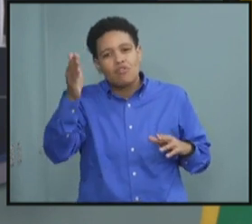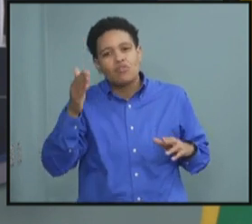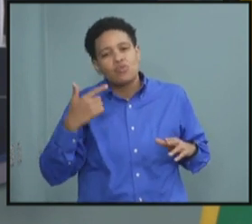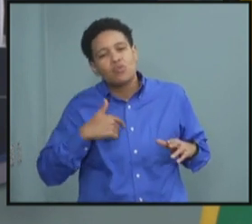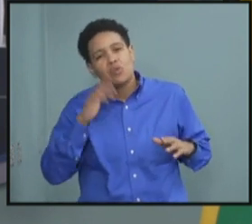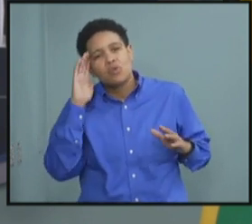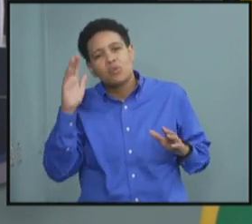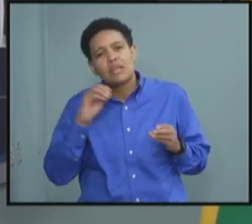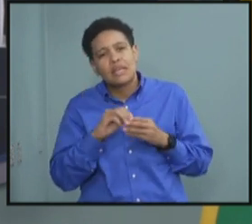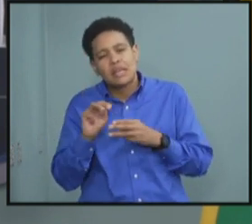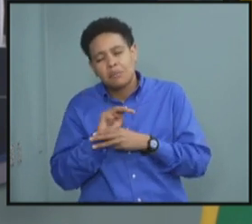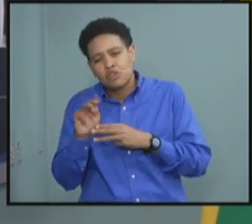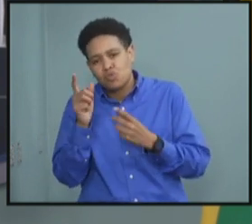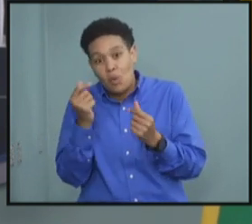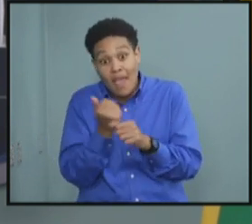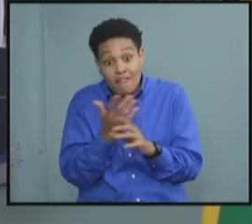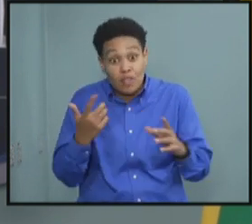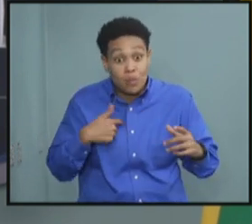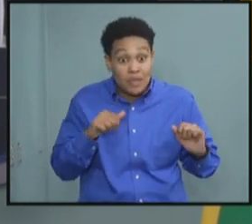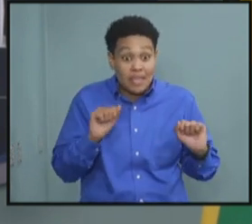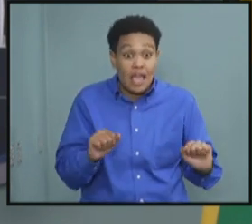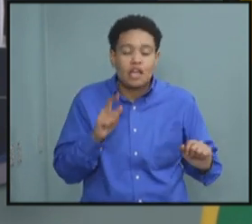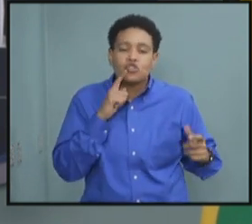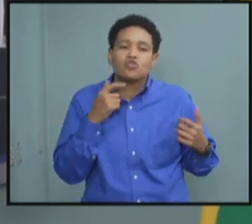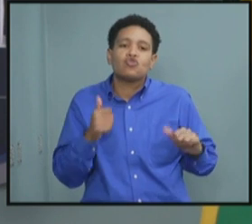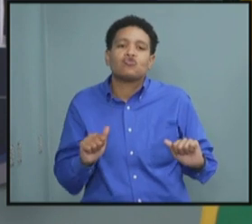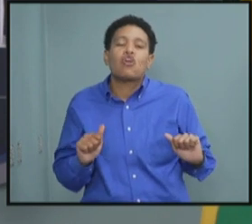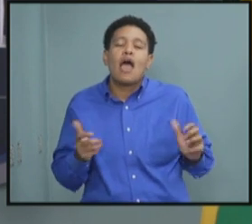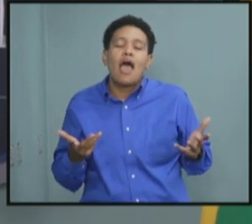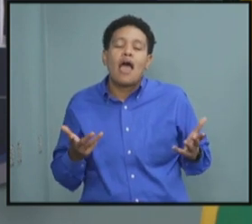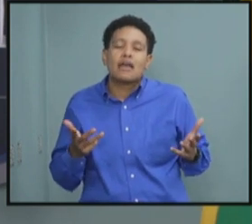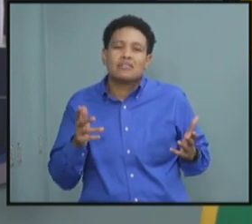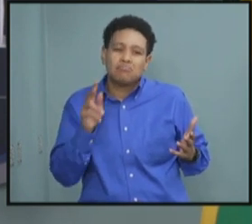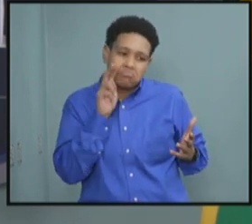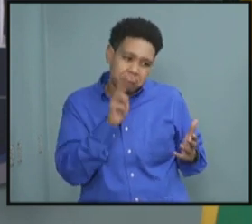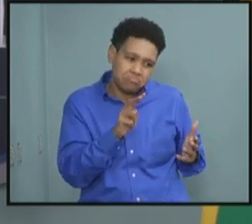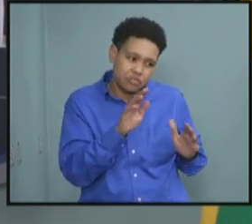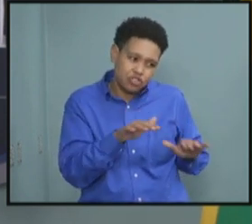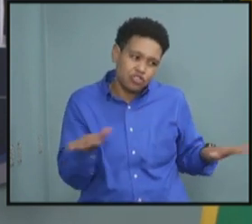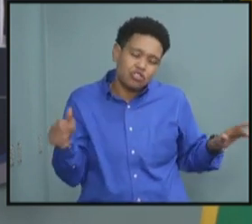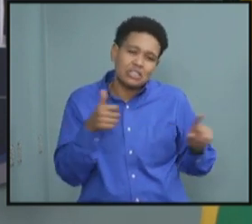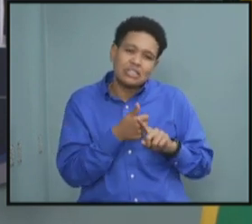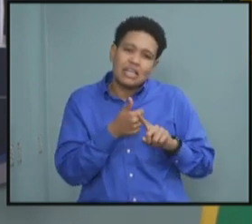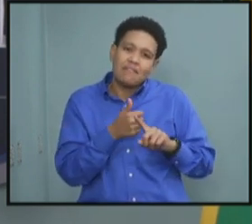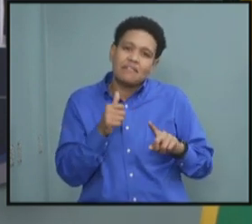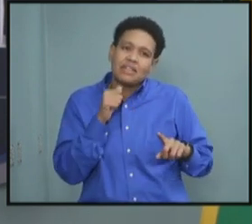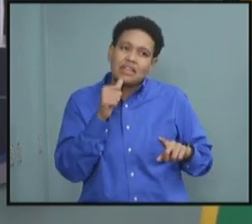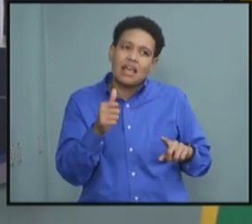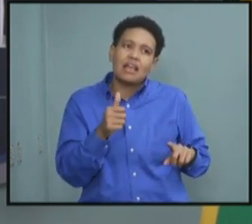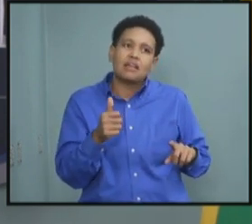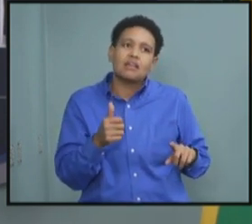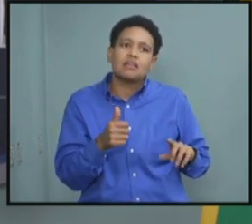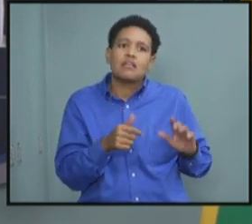will, in the ministry, do everything in our power to try to see to it that the children are not put at